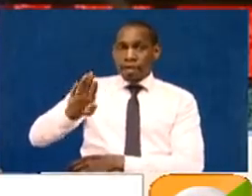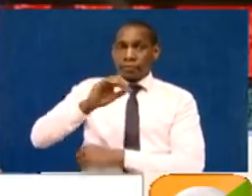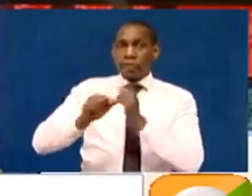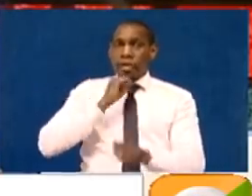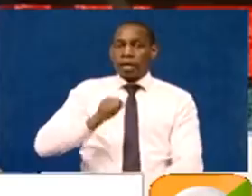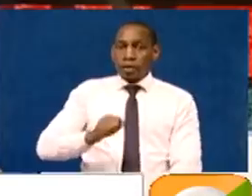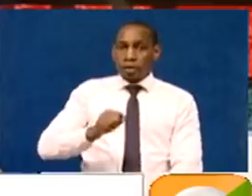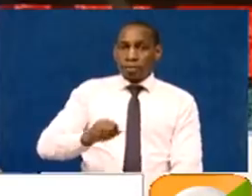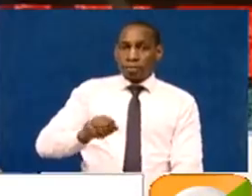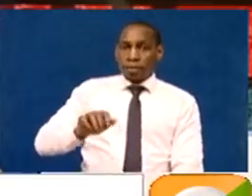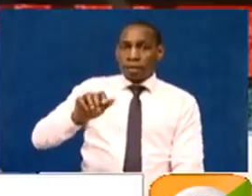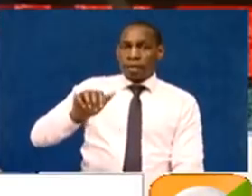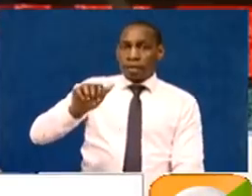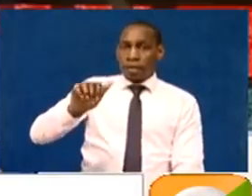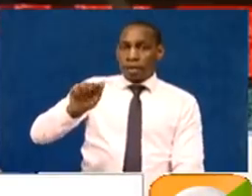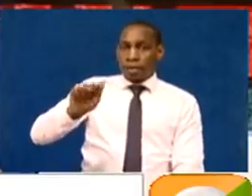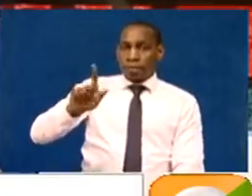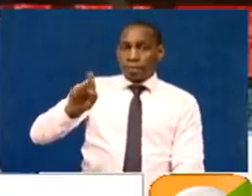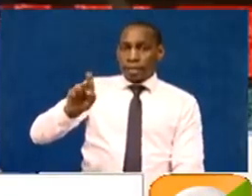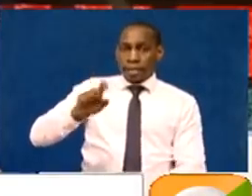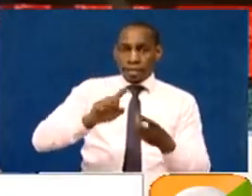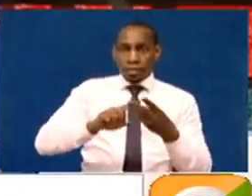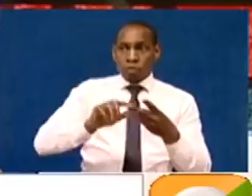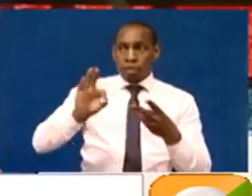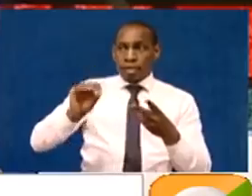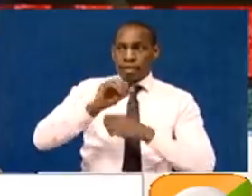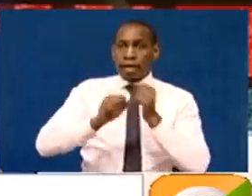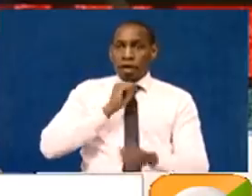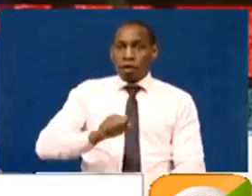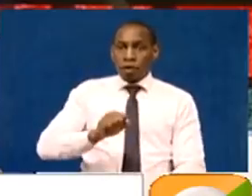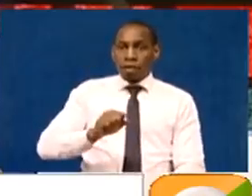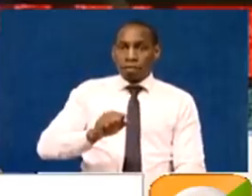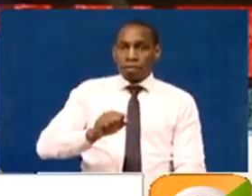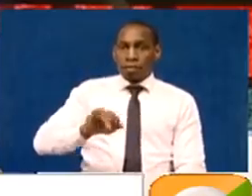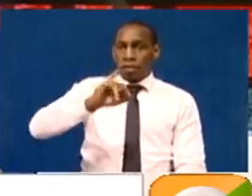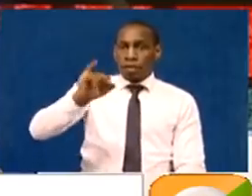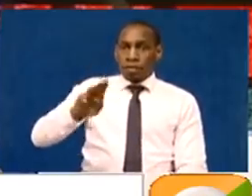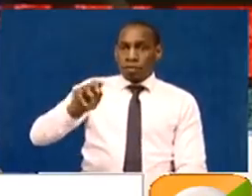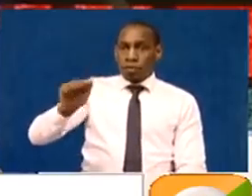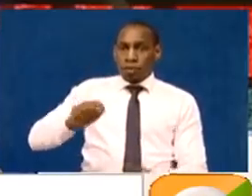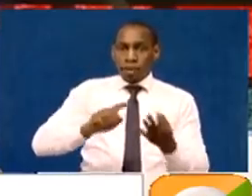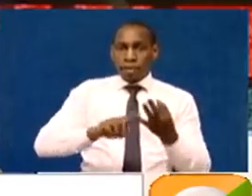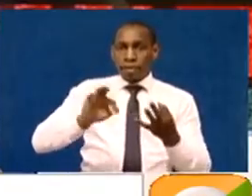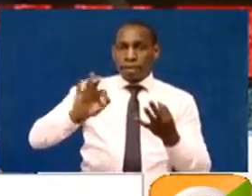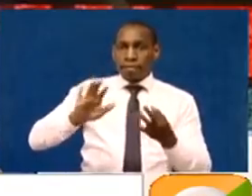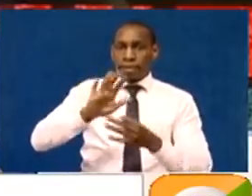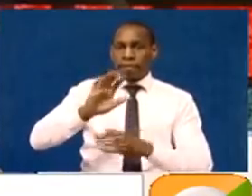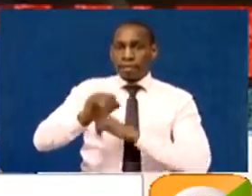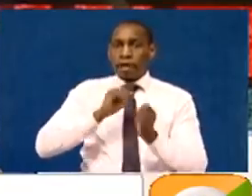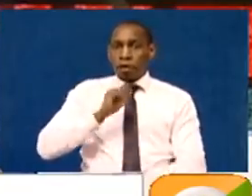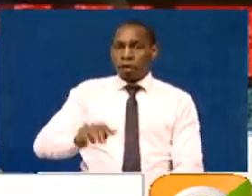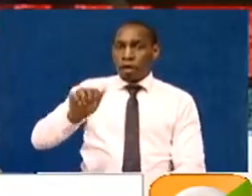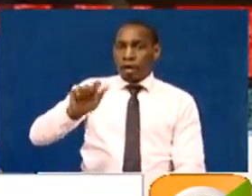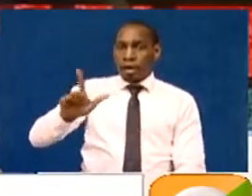34-year-old Musharraf Abdallah, alias Alex Shikanda, 30-year-old Joseph Juma Odhiambo, and 35-year-old Mohammed